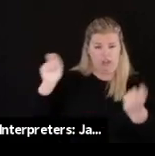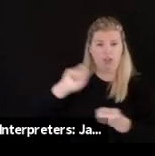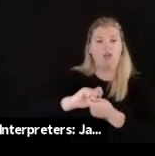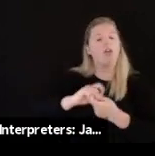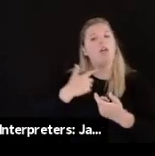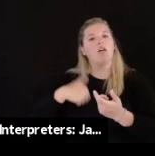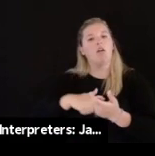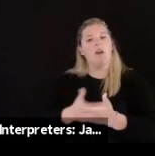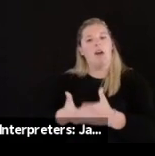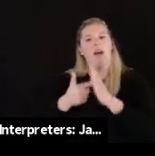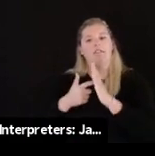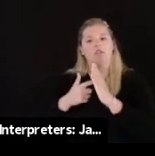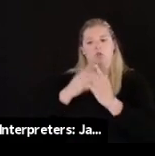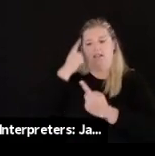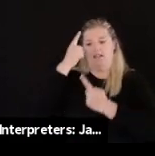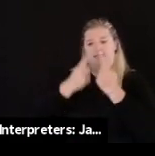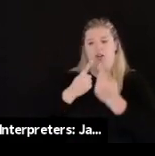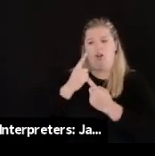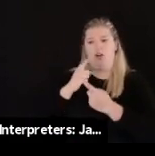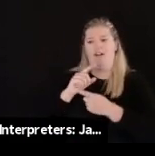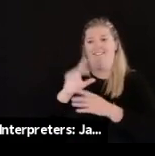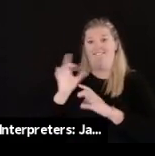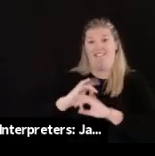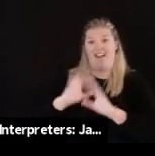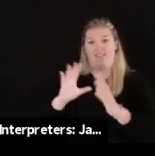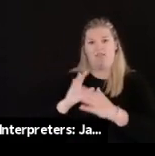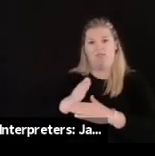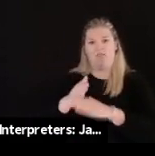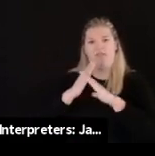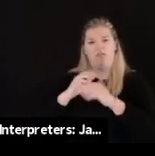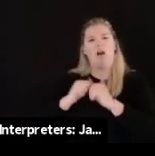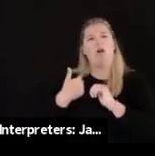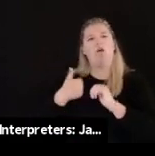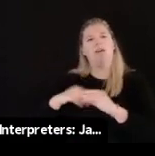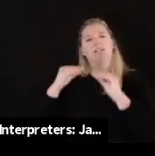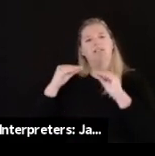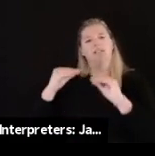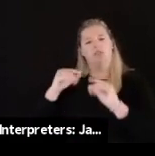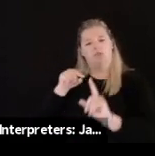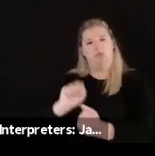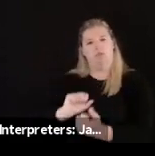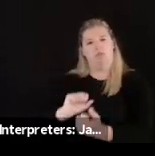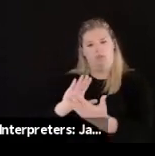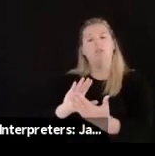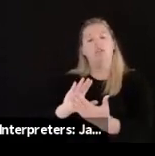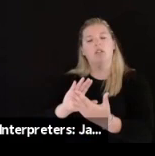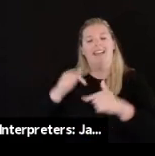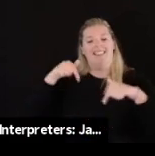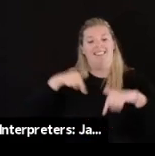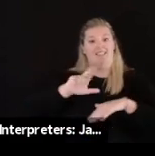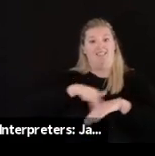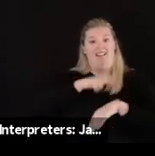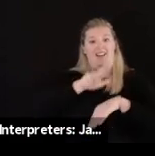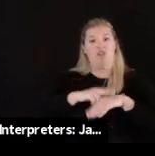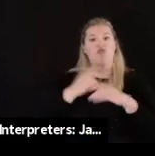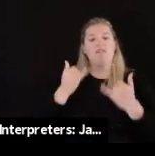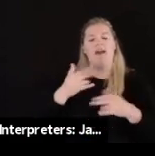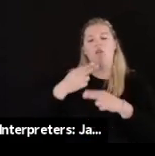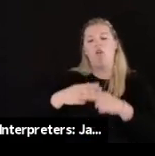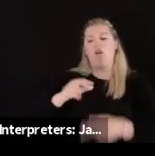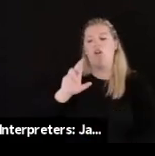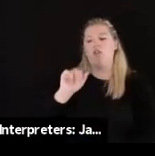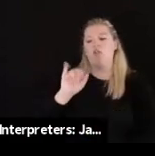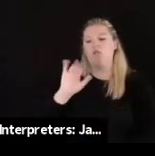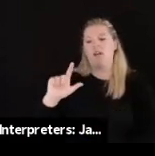reconsider the way that we teach violence prevention. So our nation is undergoing a racial reckoning, and we must